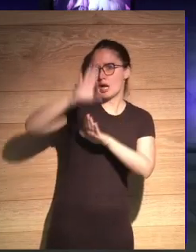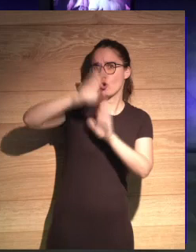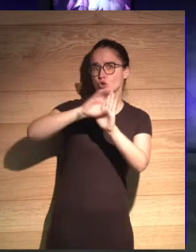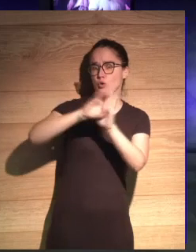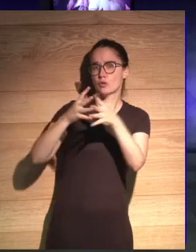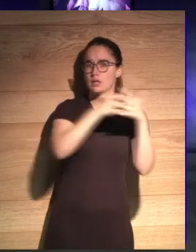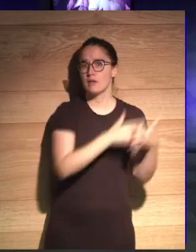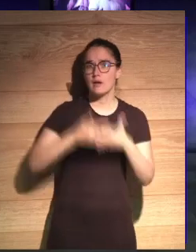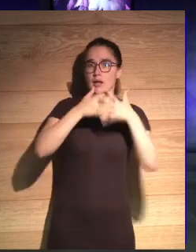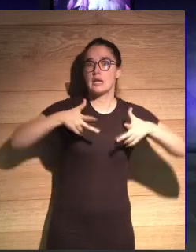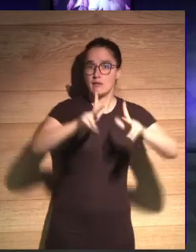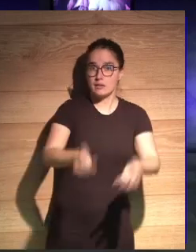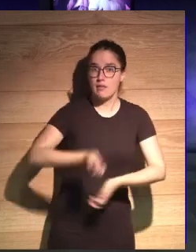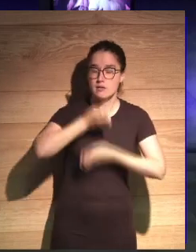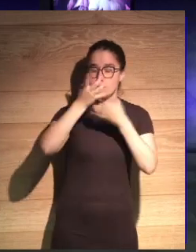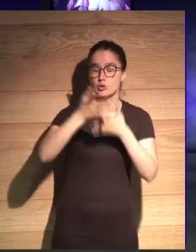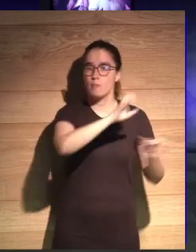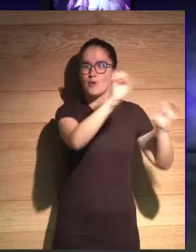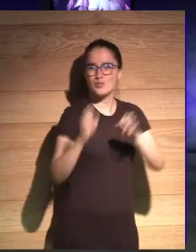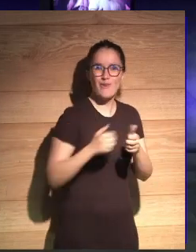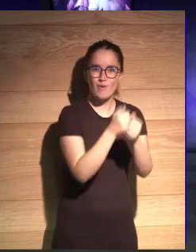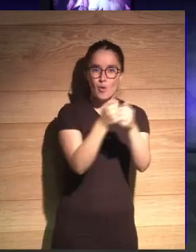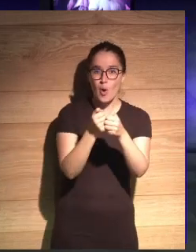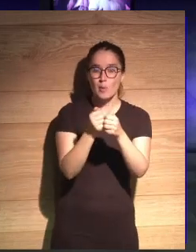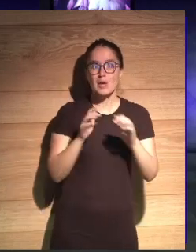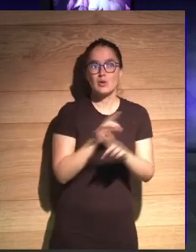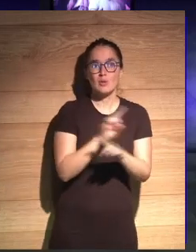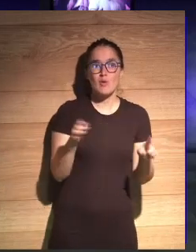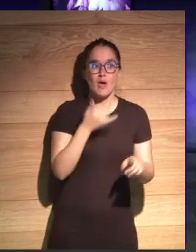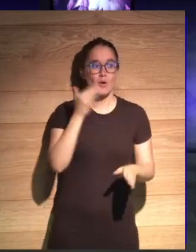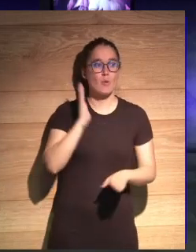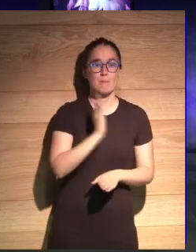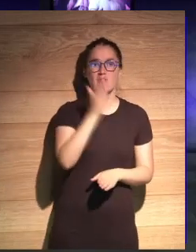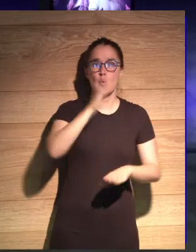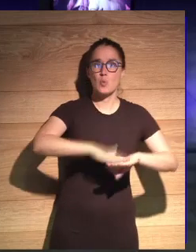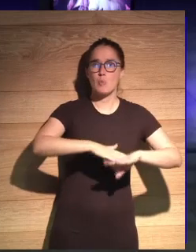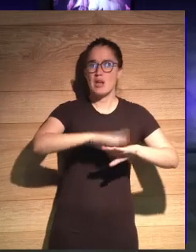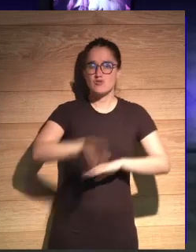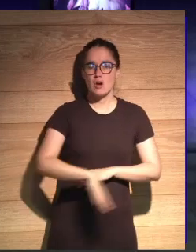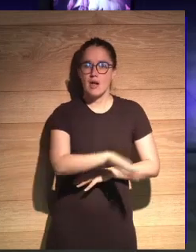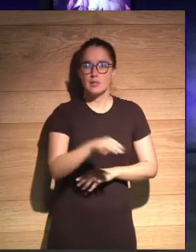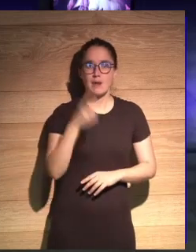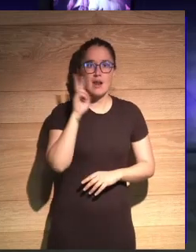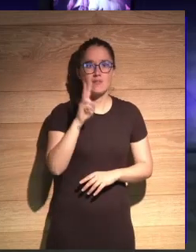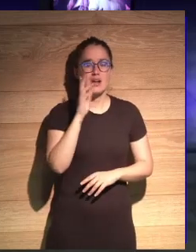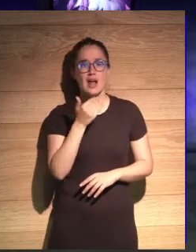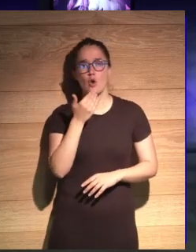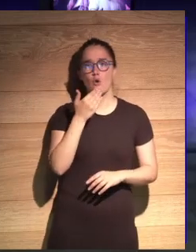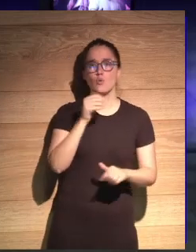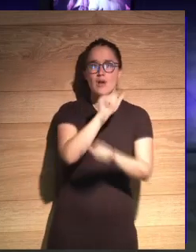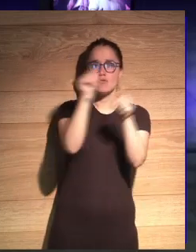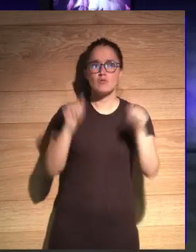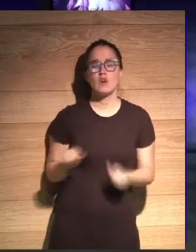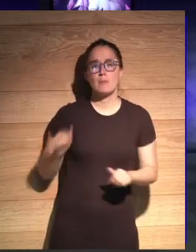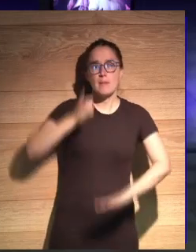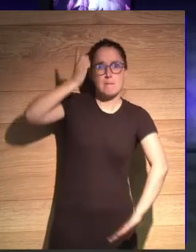Supreme Court said that video games were protected by the First Amendment on freedoms of speech.